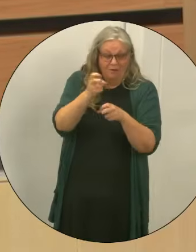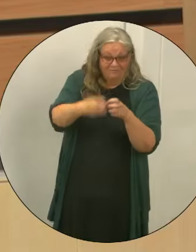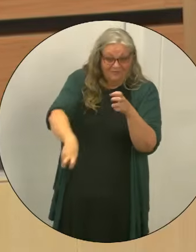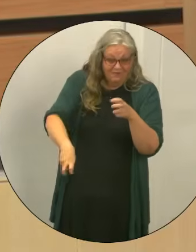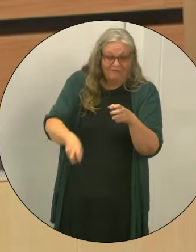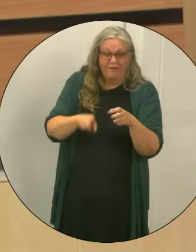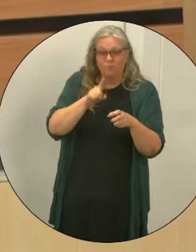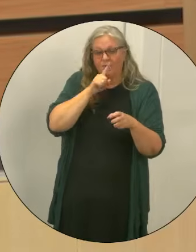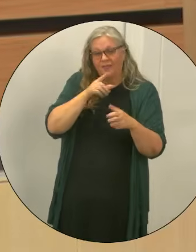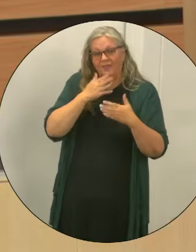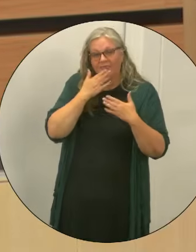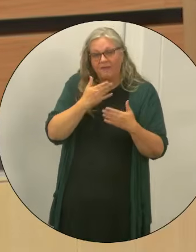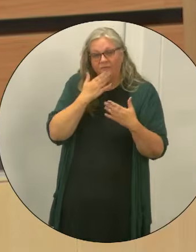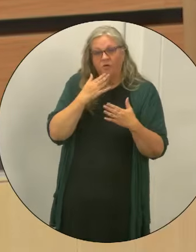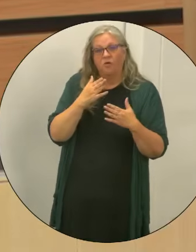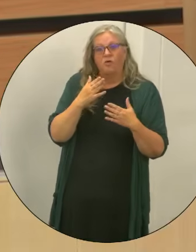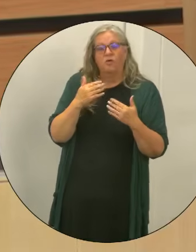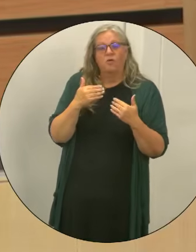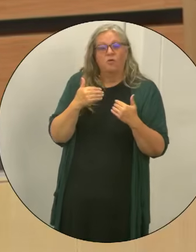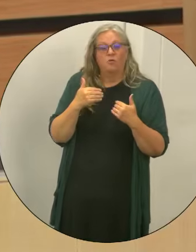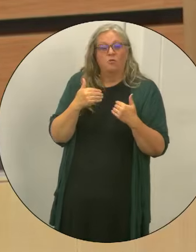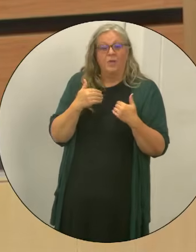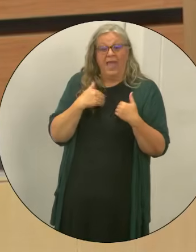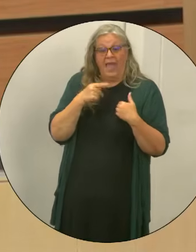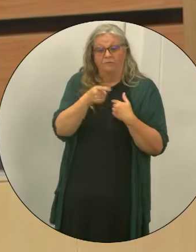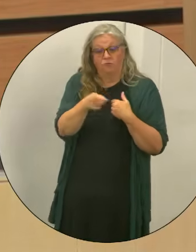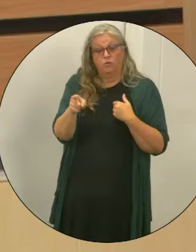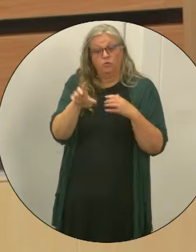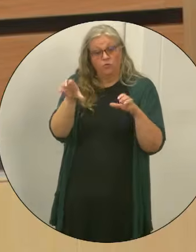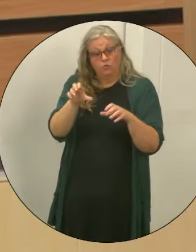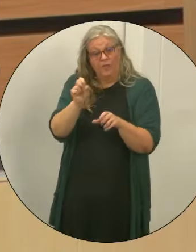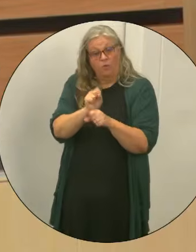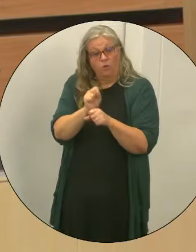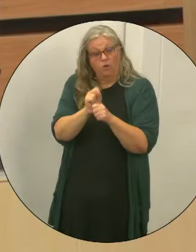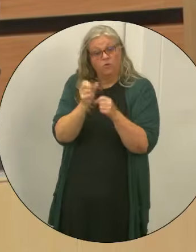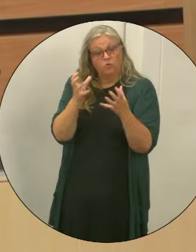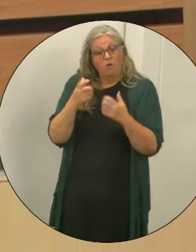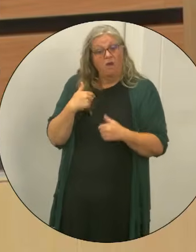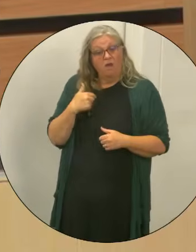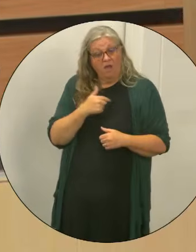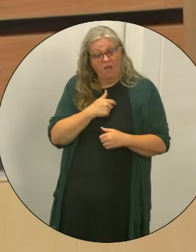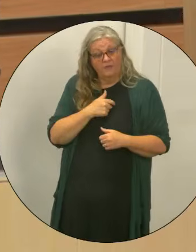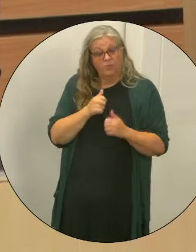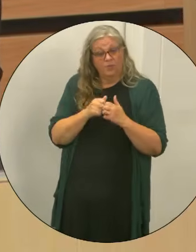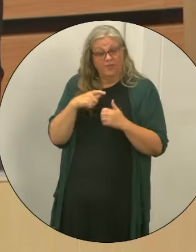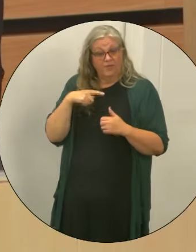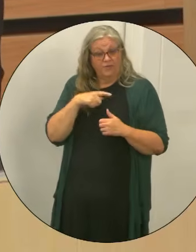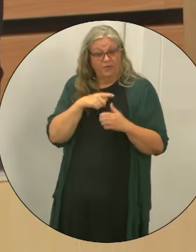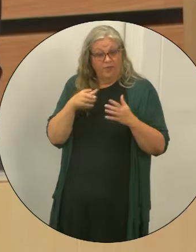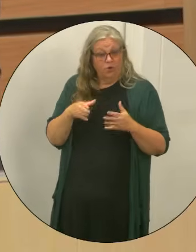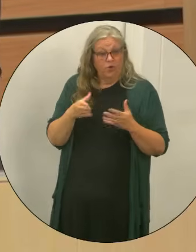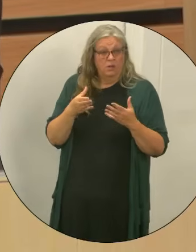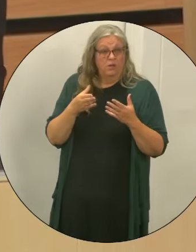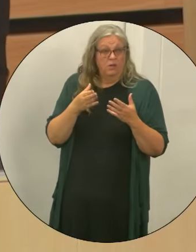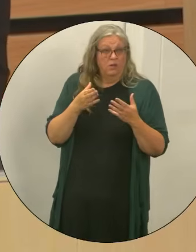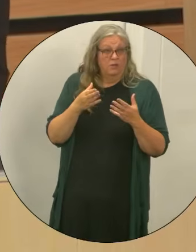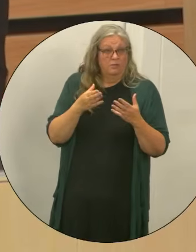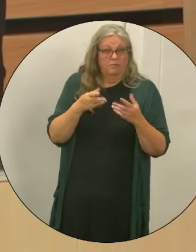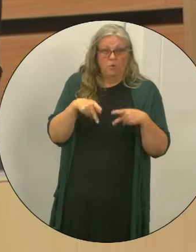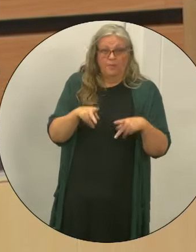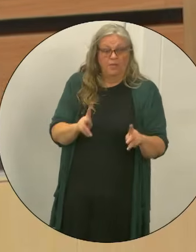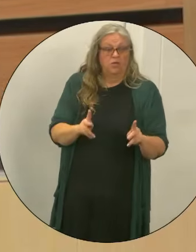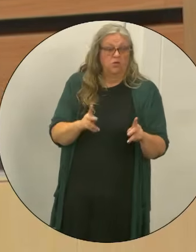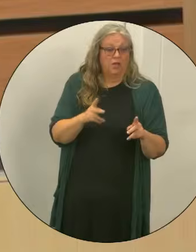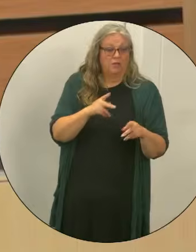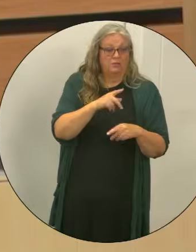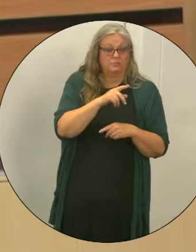to do that for us. And so would you want us, with the legislators' permission, like say Trustee Zamora has talked to some